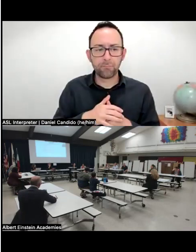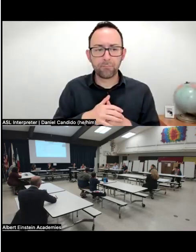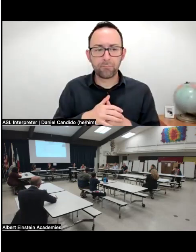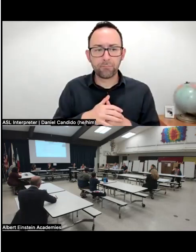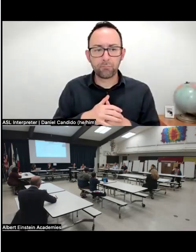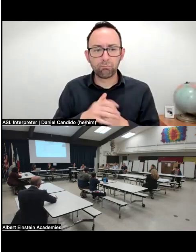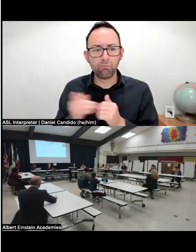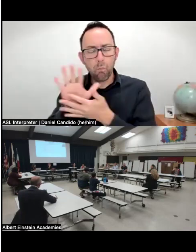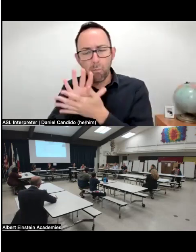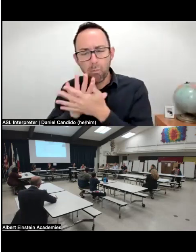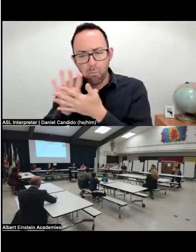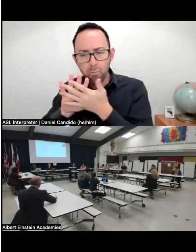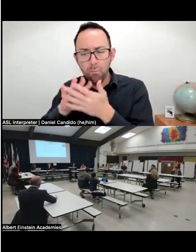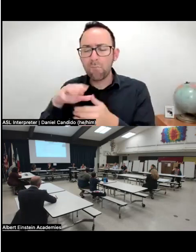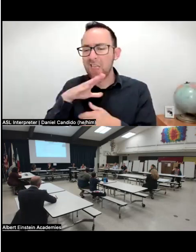and administration.